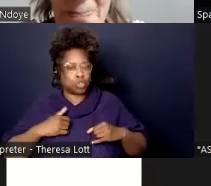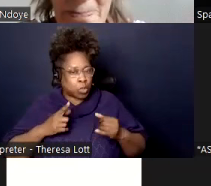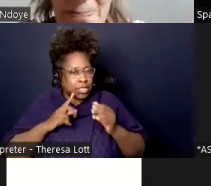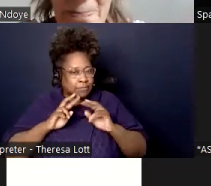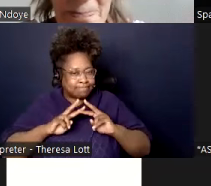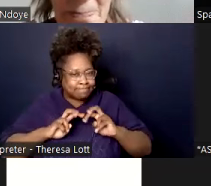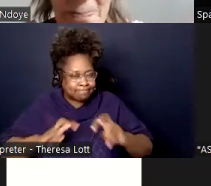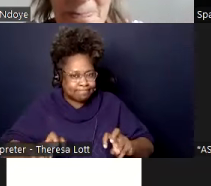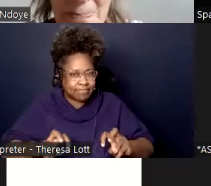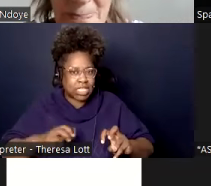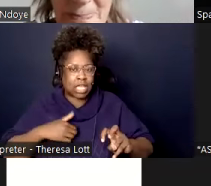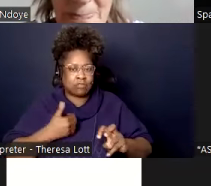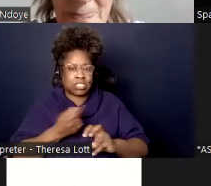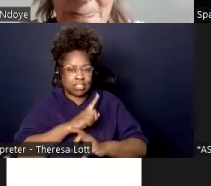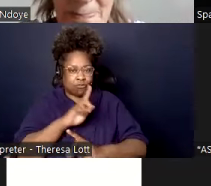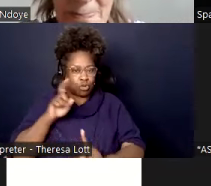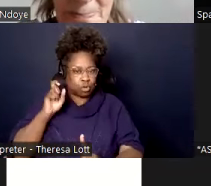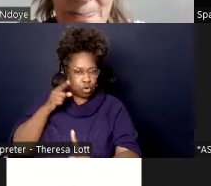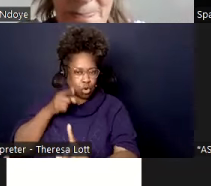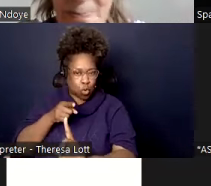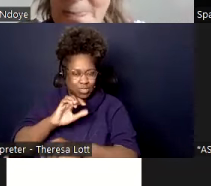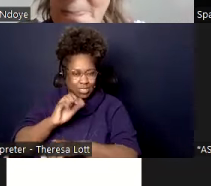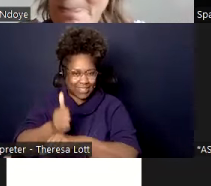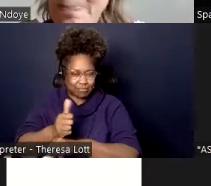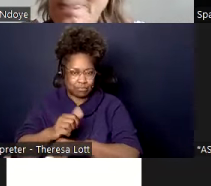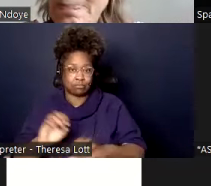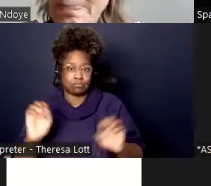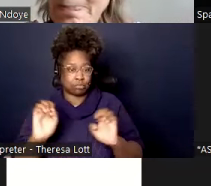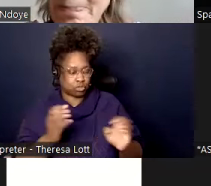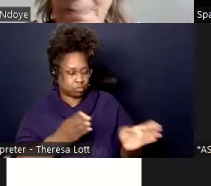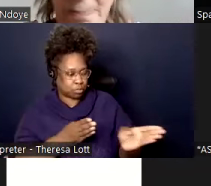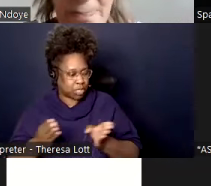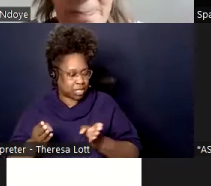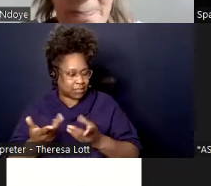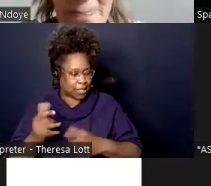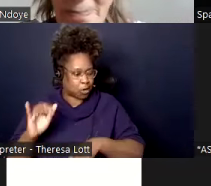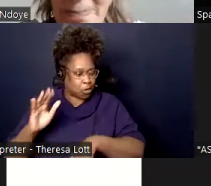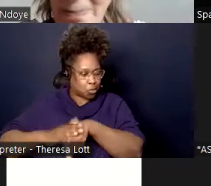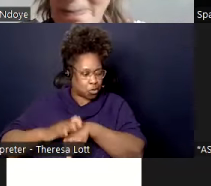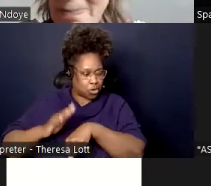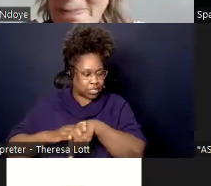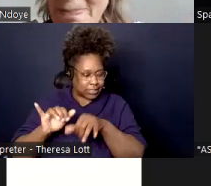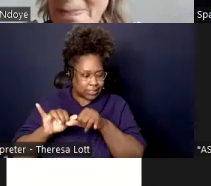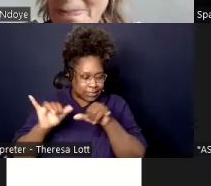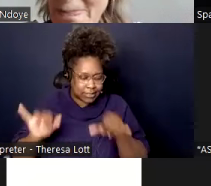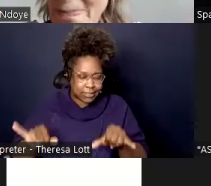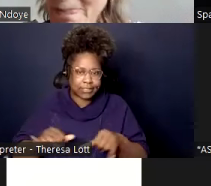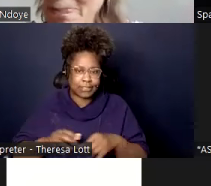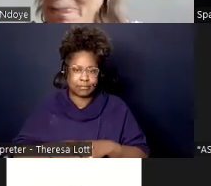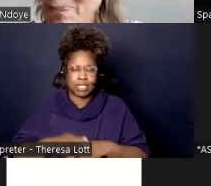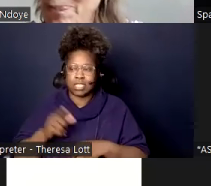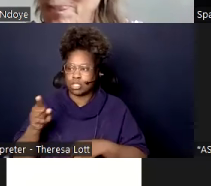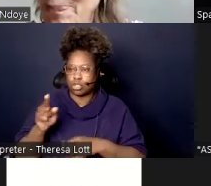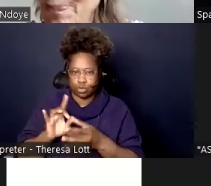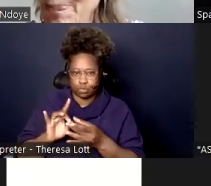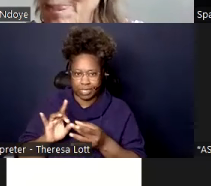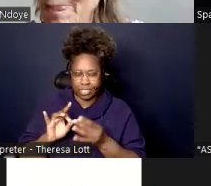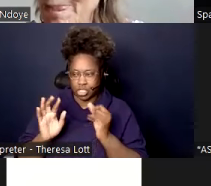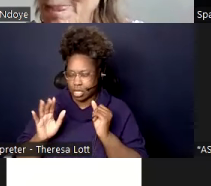several goals around emergency preparedness that includes, things like warning systems, like you were mentioning,